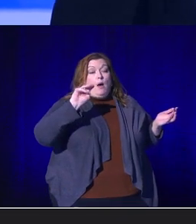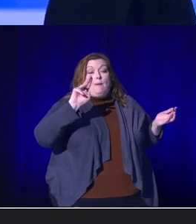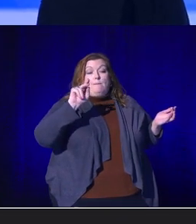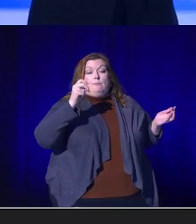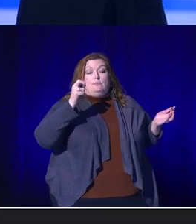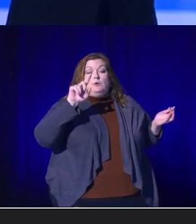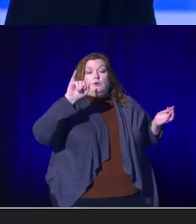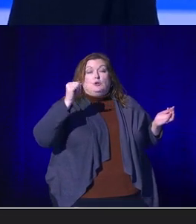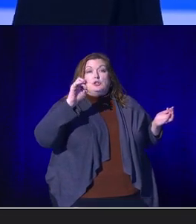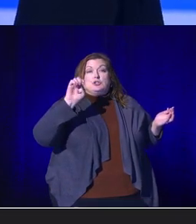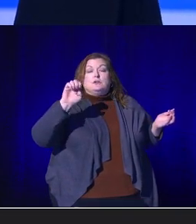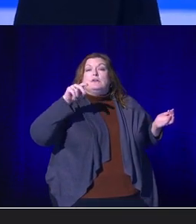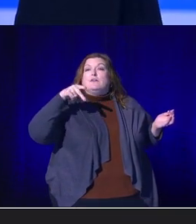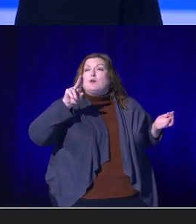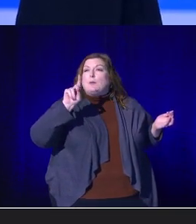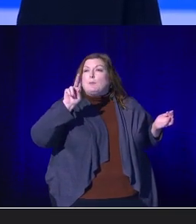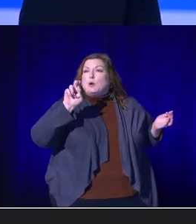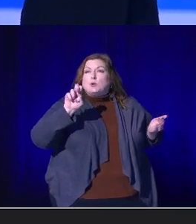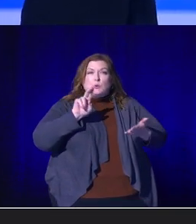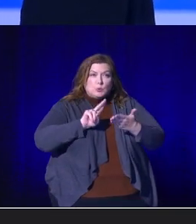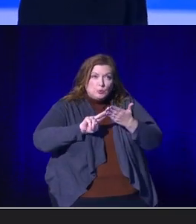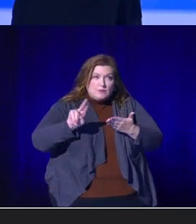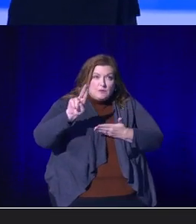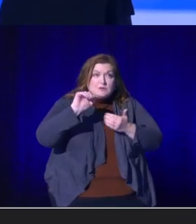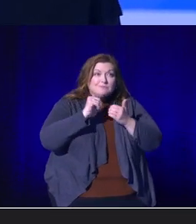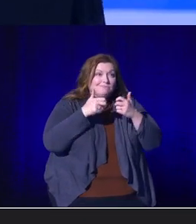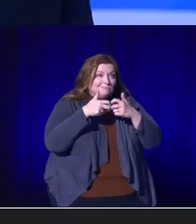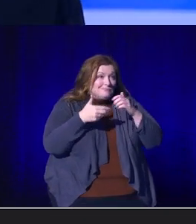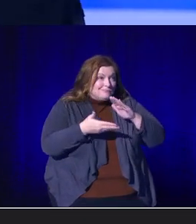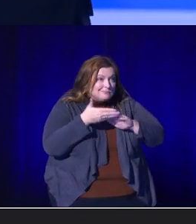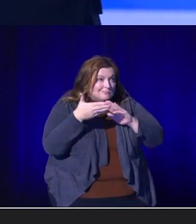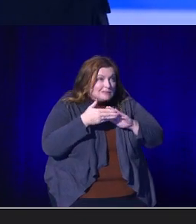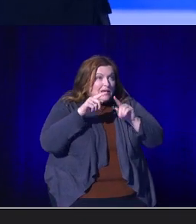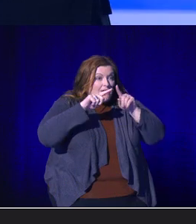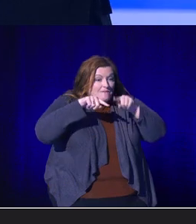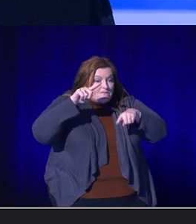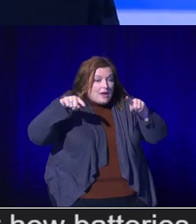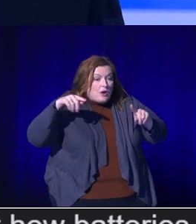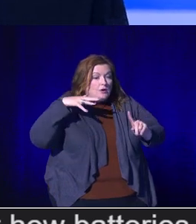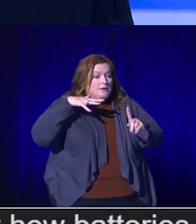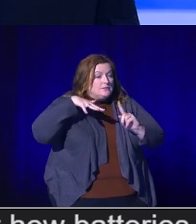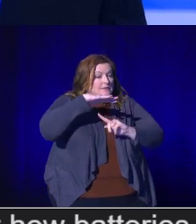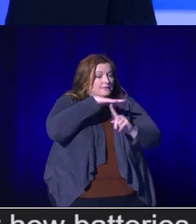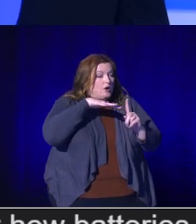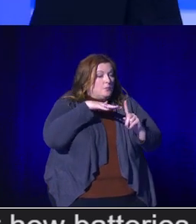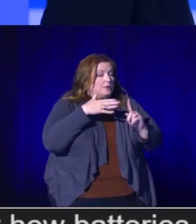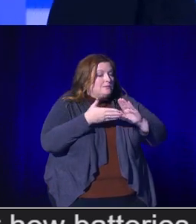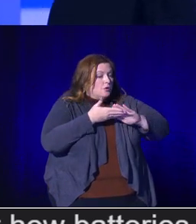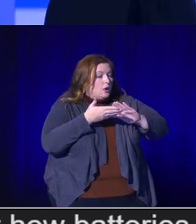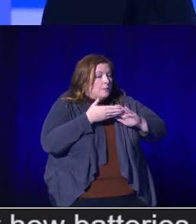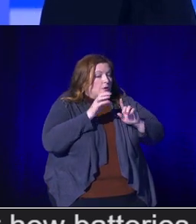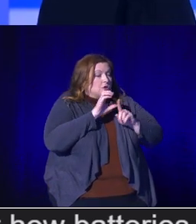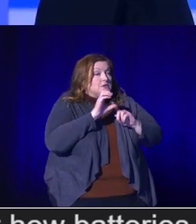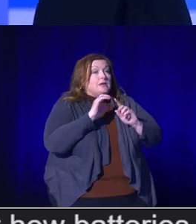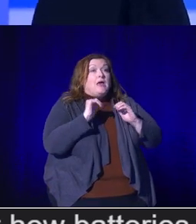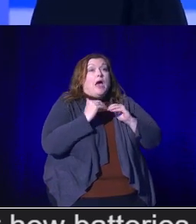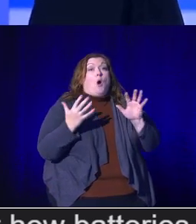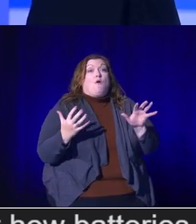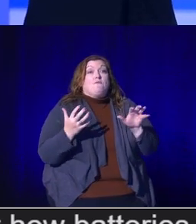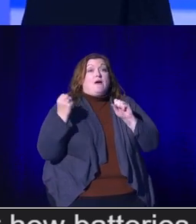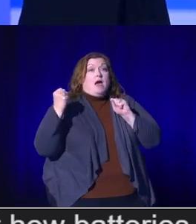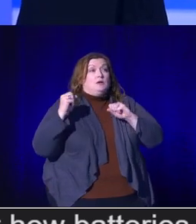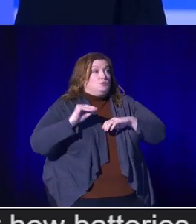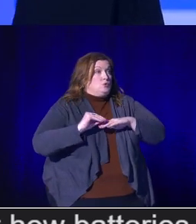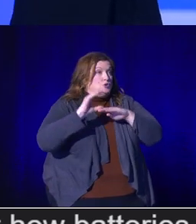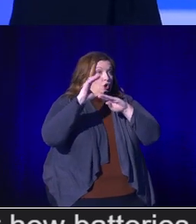how batteries behave in different operating conditions. And that means the C rate, or how fast we're charging. So you guys